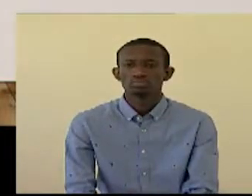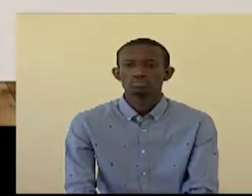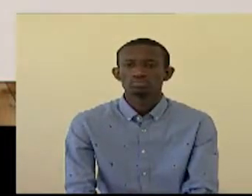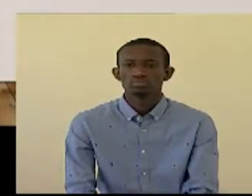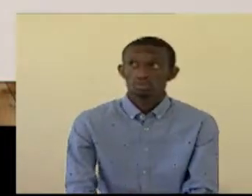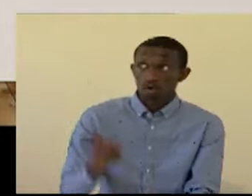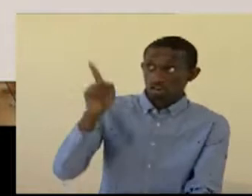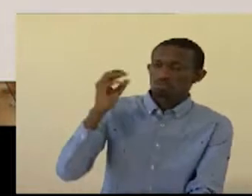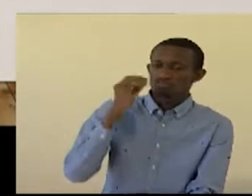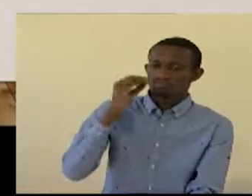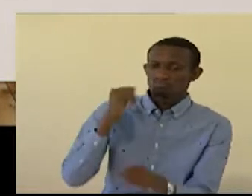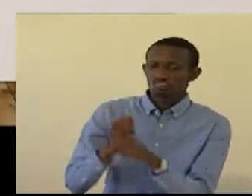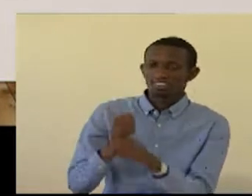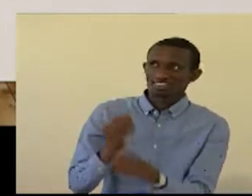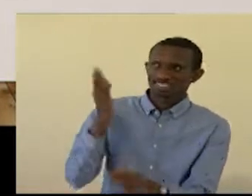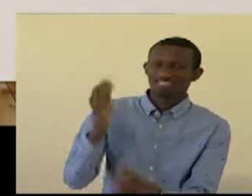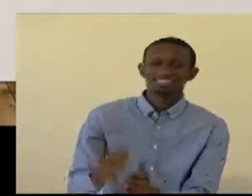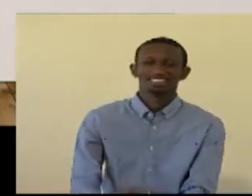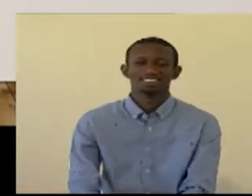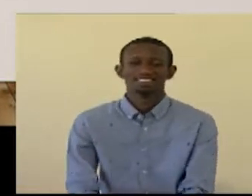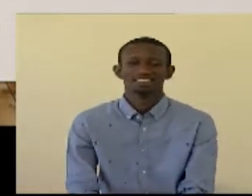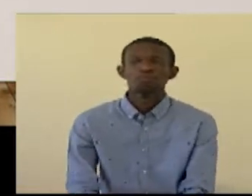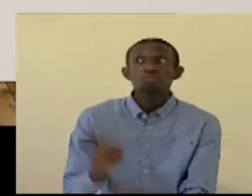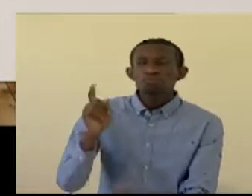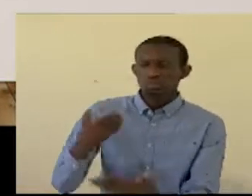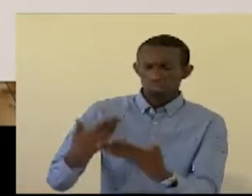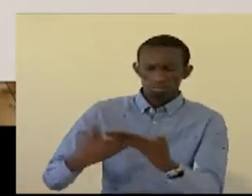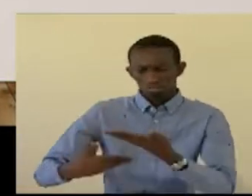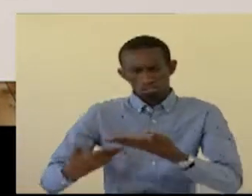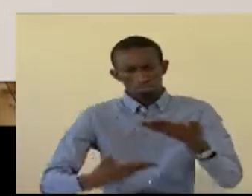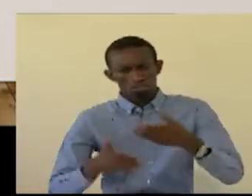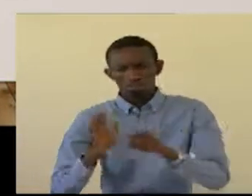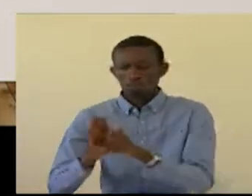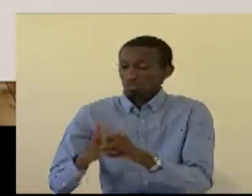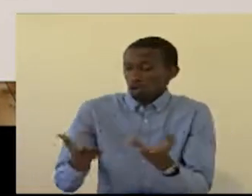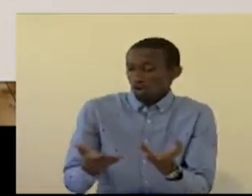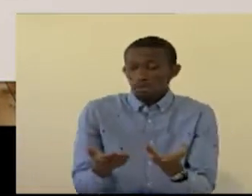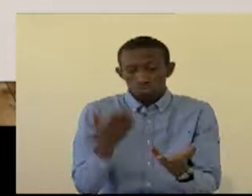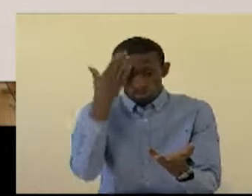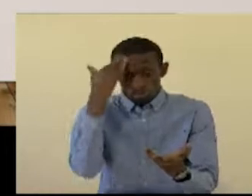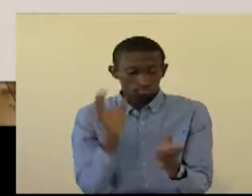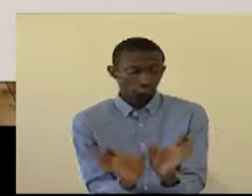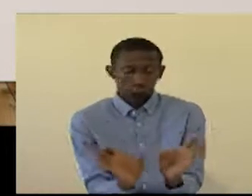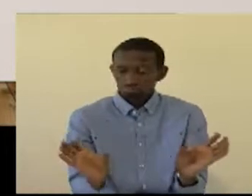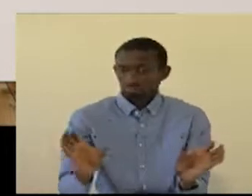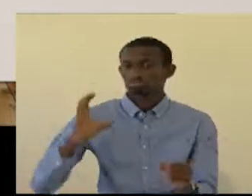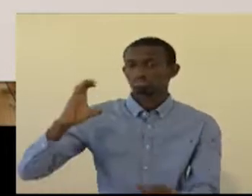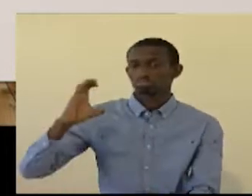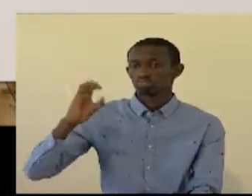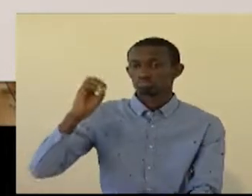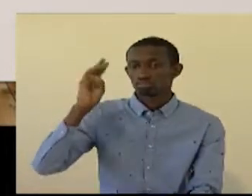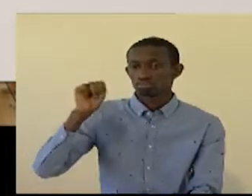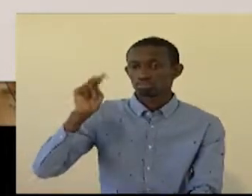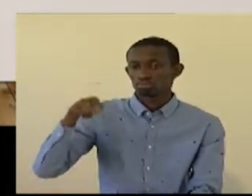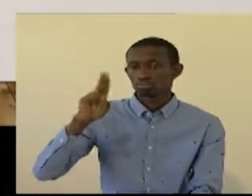we have your homework here. We have discussed a lot how we can distinguish the compounds,